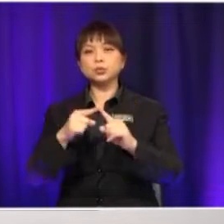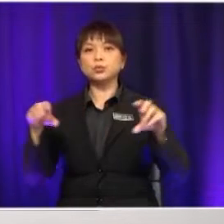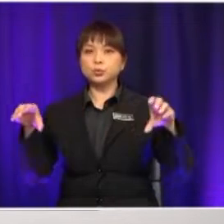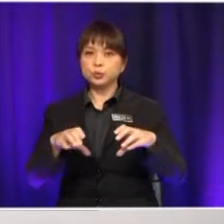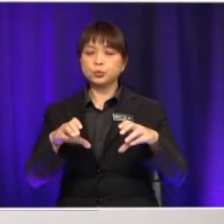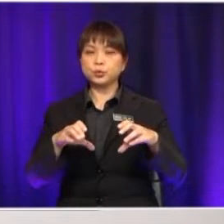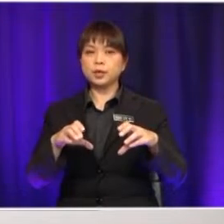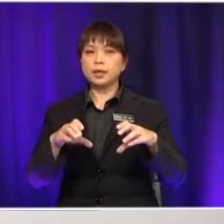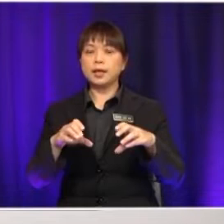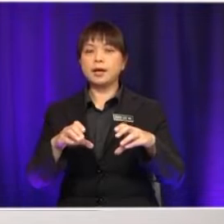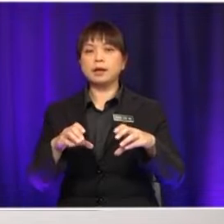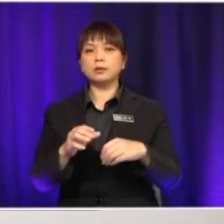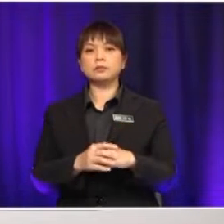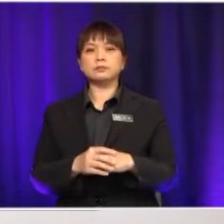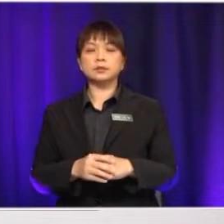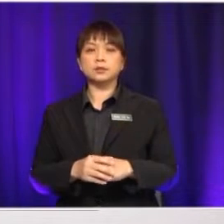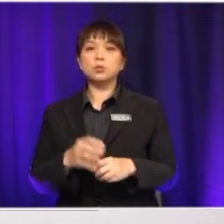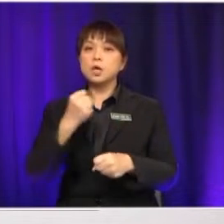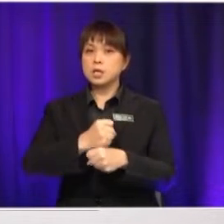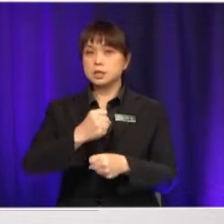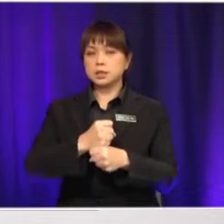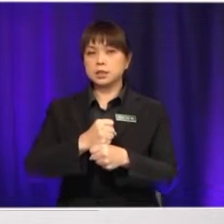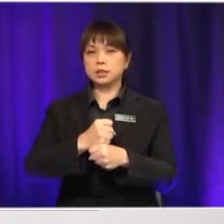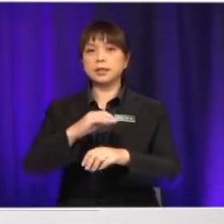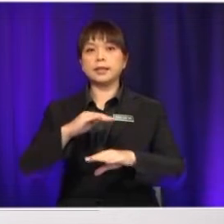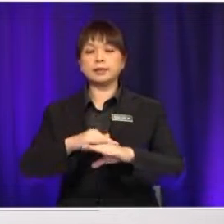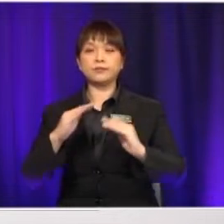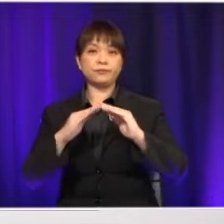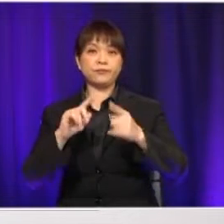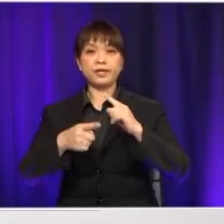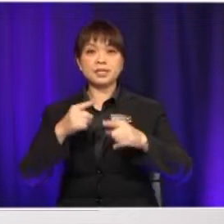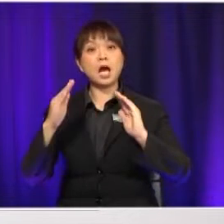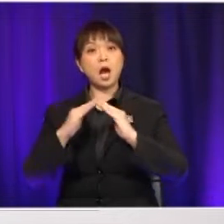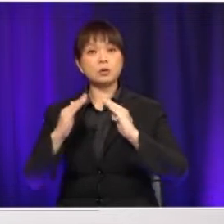less electricity as compared to a desktop computer. A desktop computer is